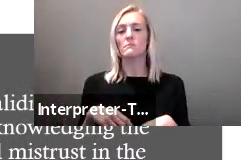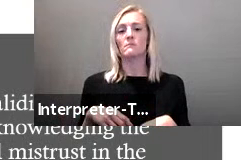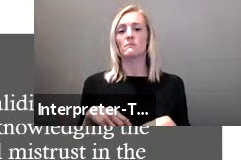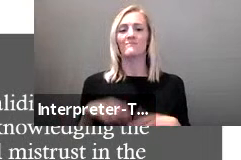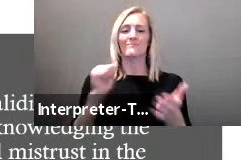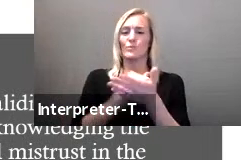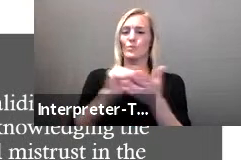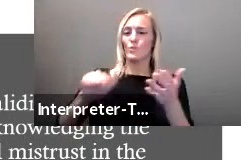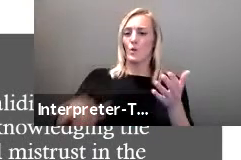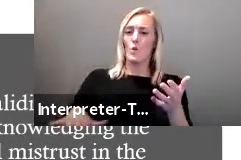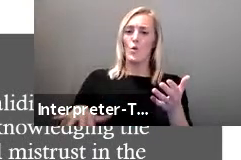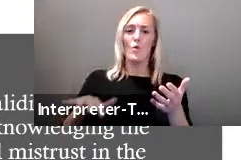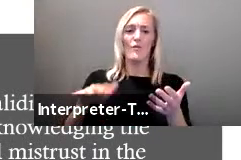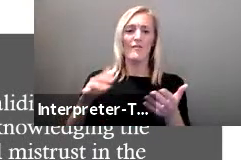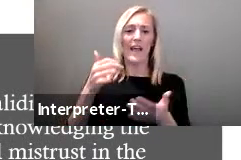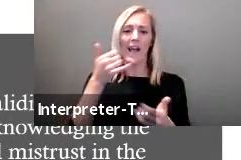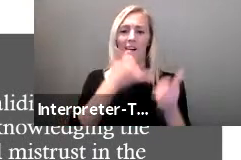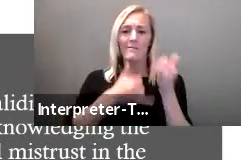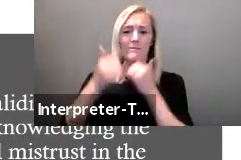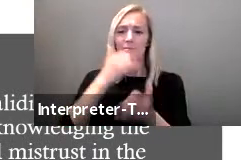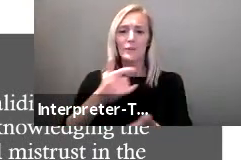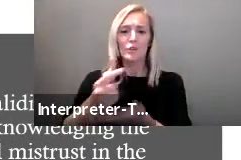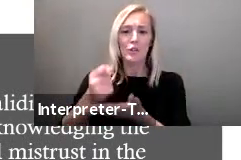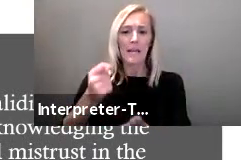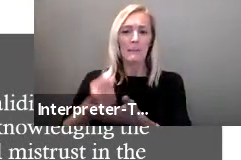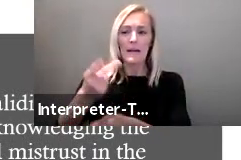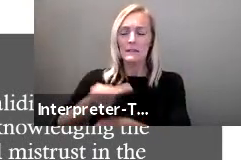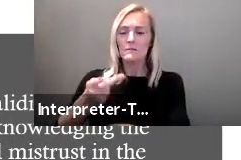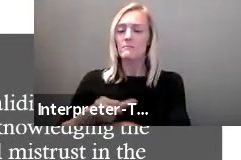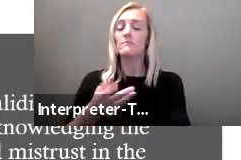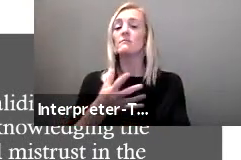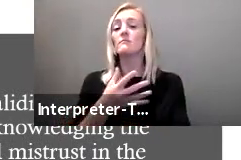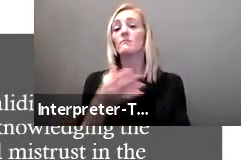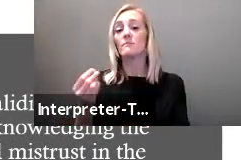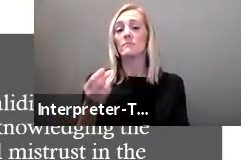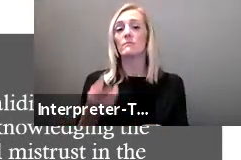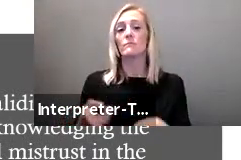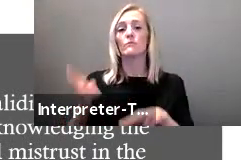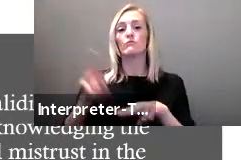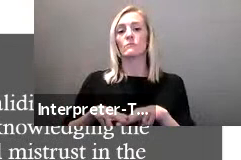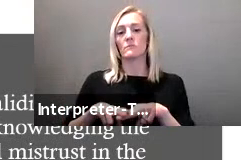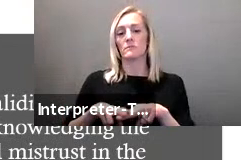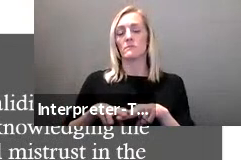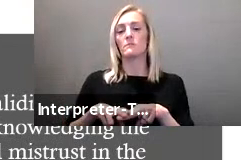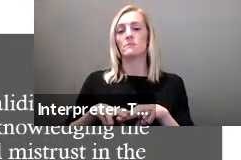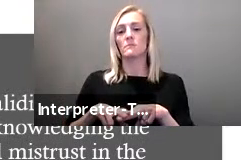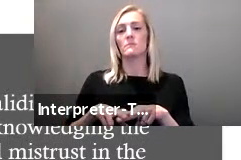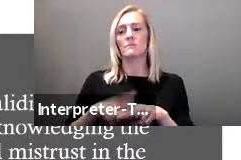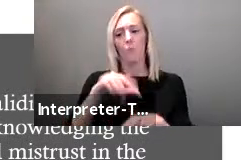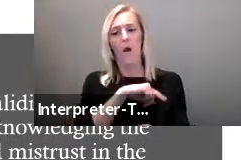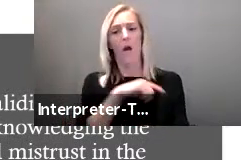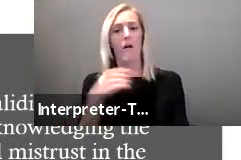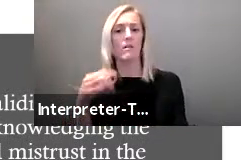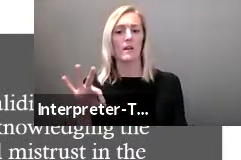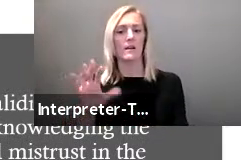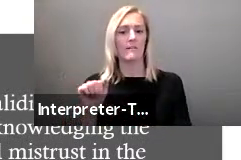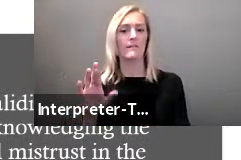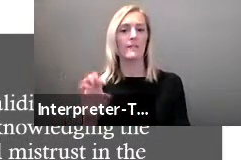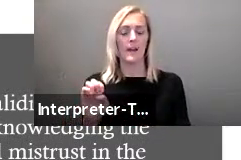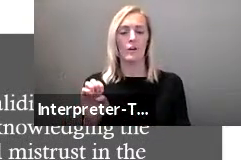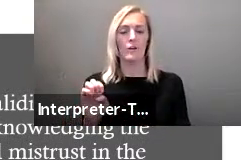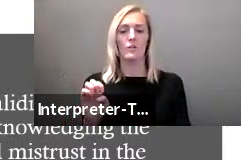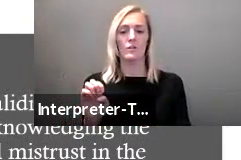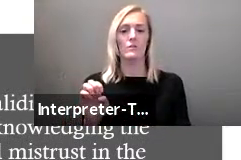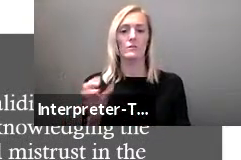removing this mistreatment in their healthcare and increasing the quality of care that they receive, as well